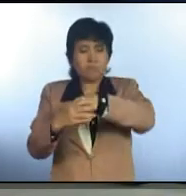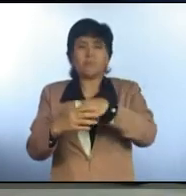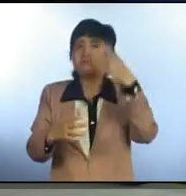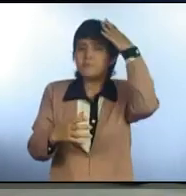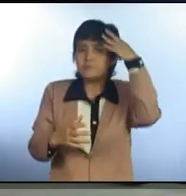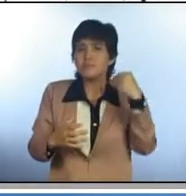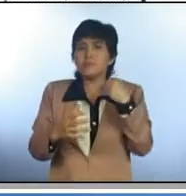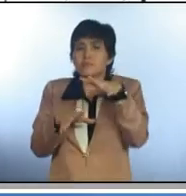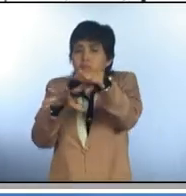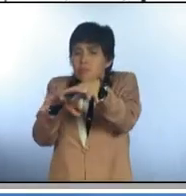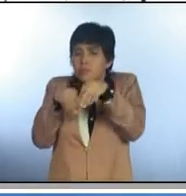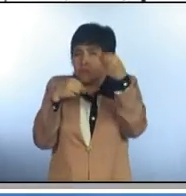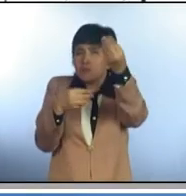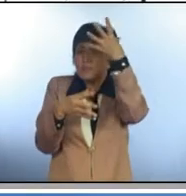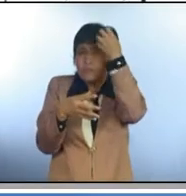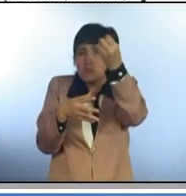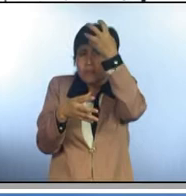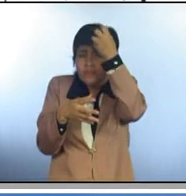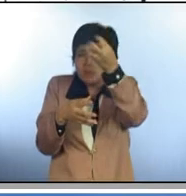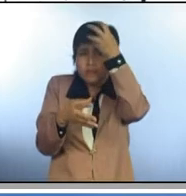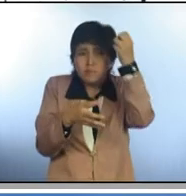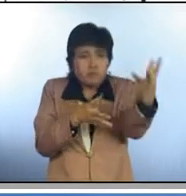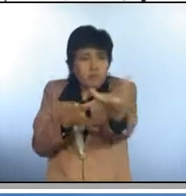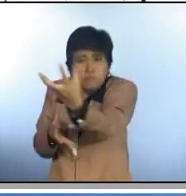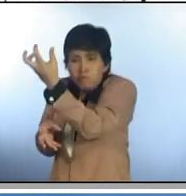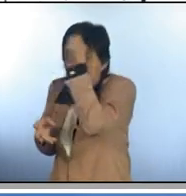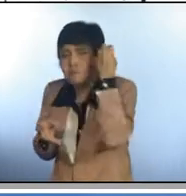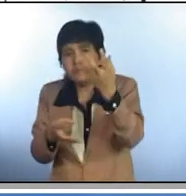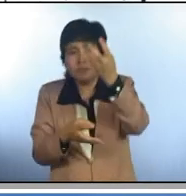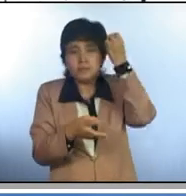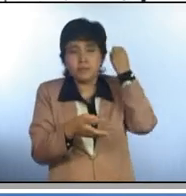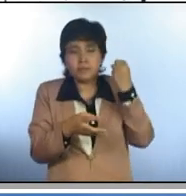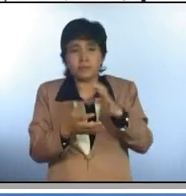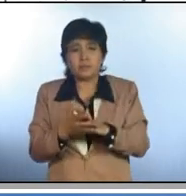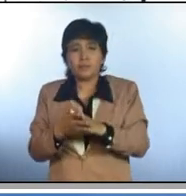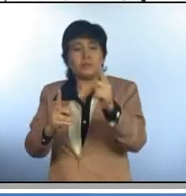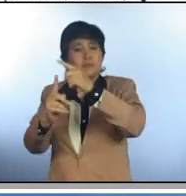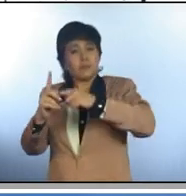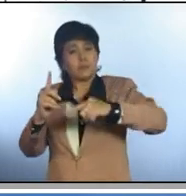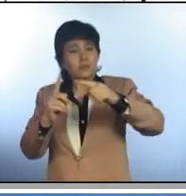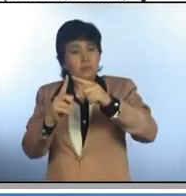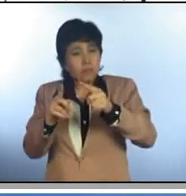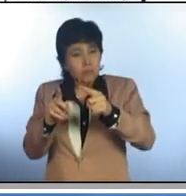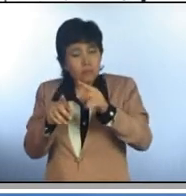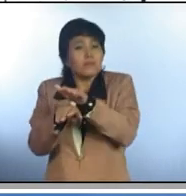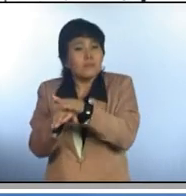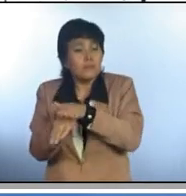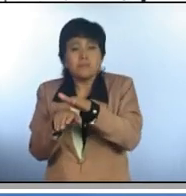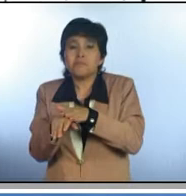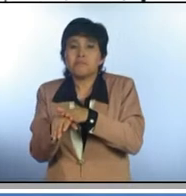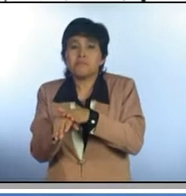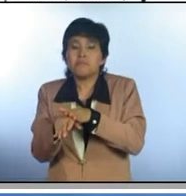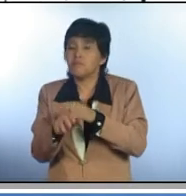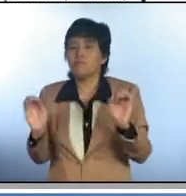kind of knowledge you're absorbing. And also, you are personally responsible to it. Now, when you are persuaded, no one